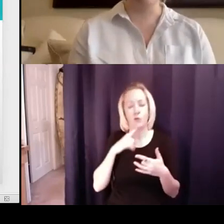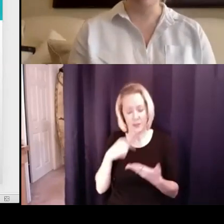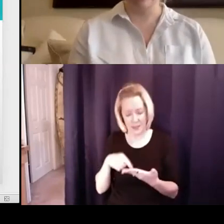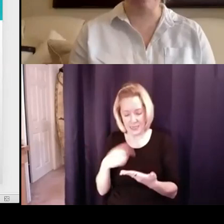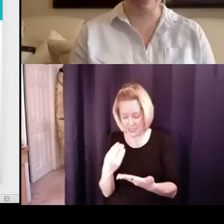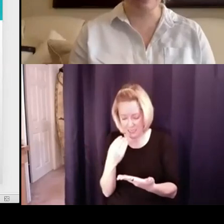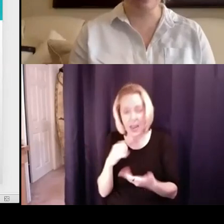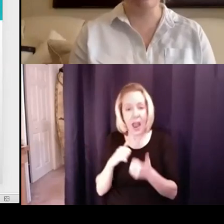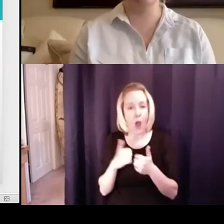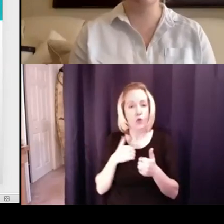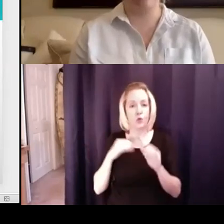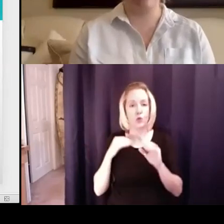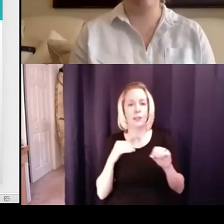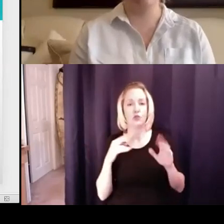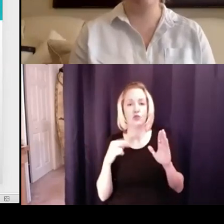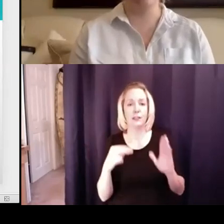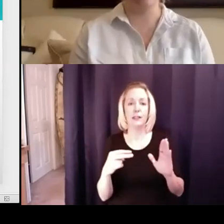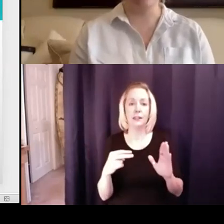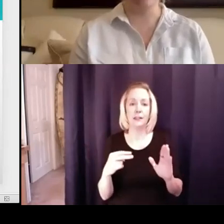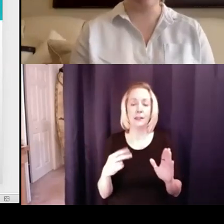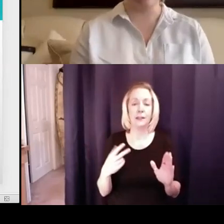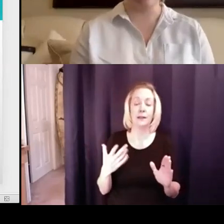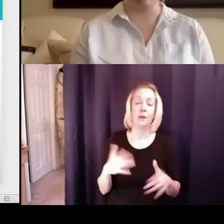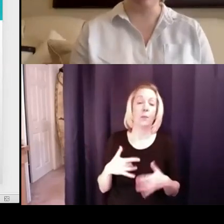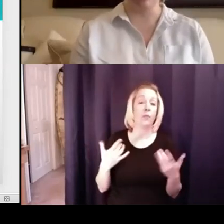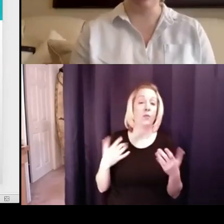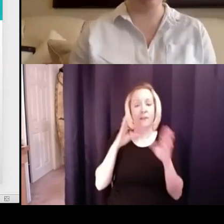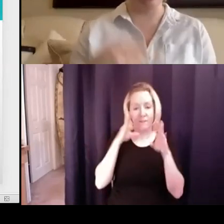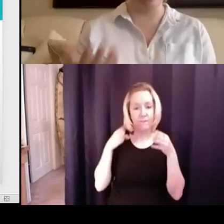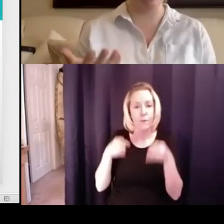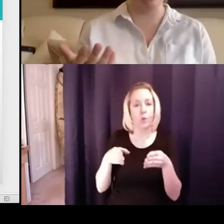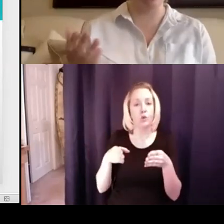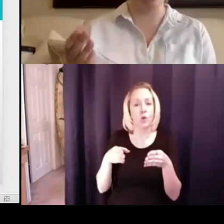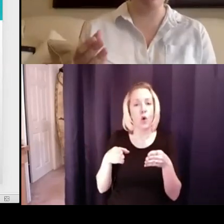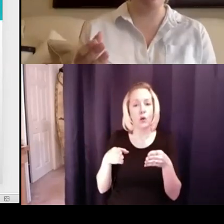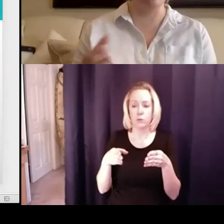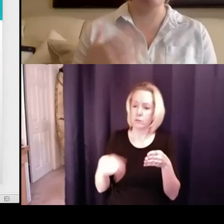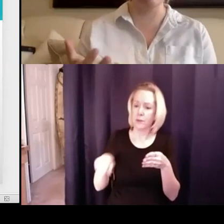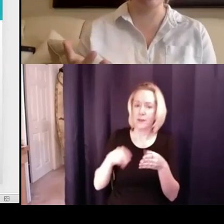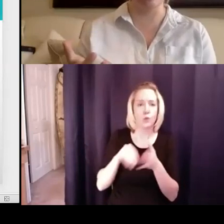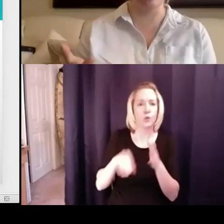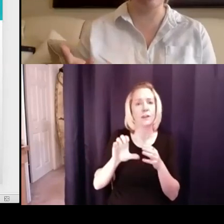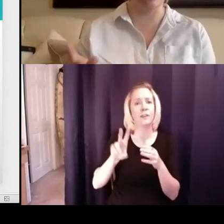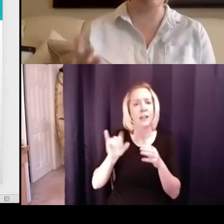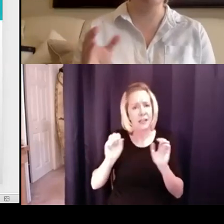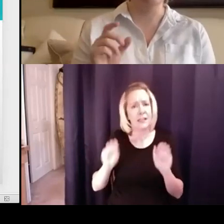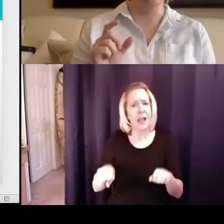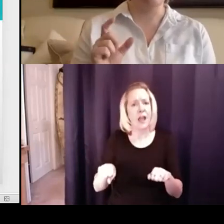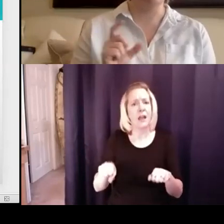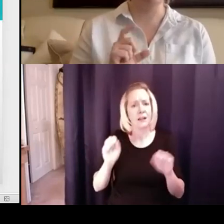I'm really happy to see that she's talking a lot about believing in our students with visual impairments, especially